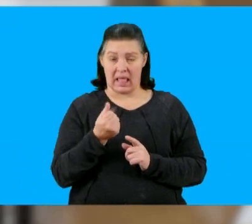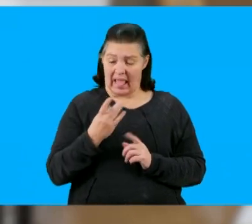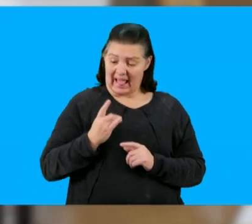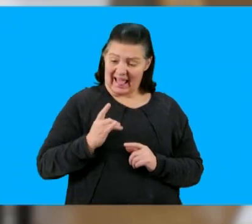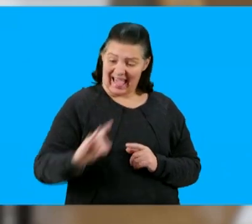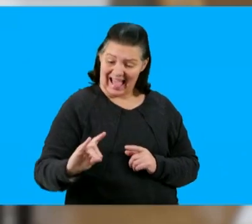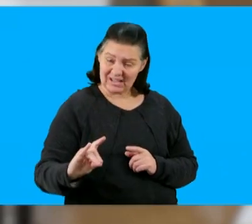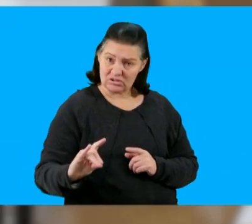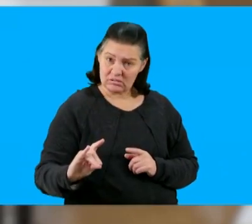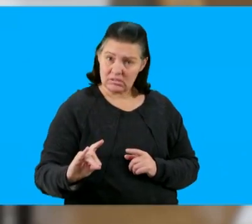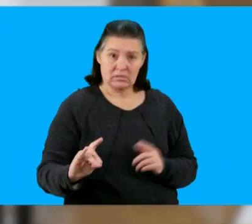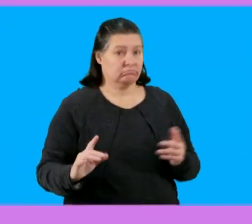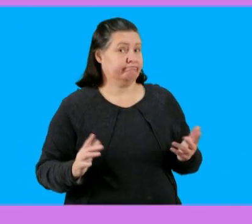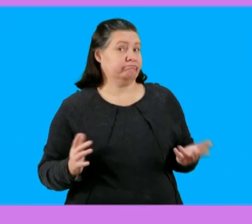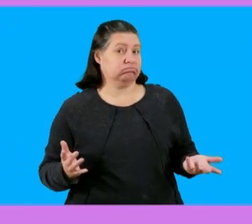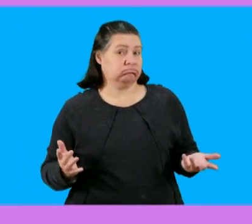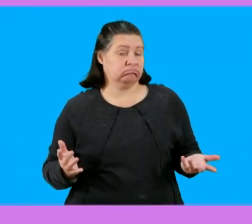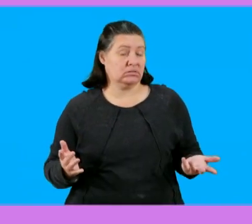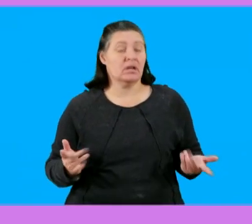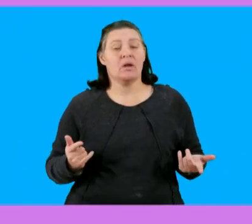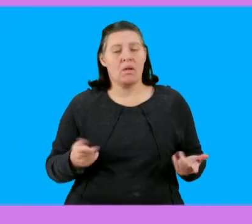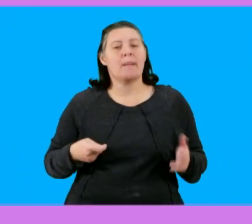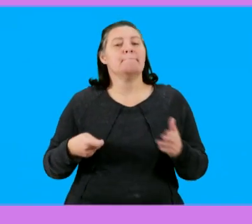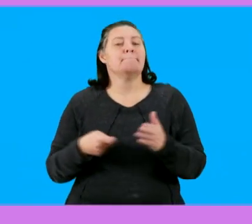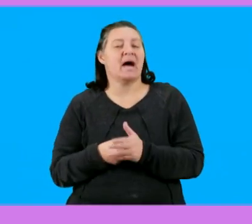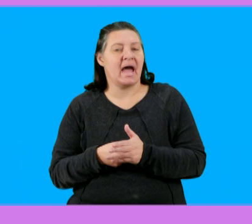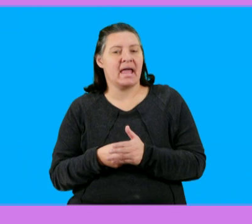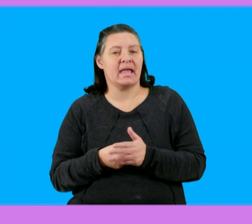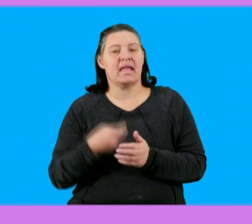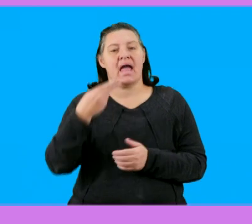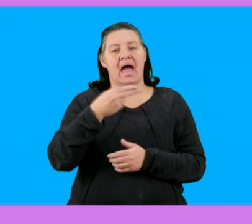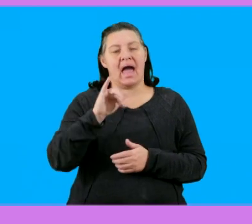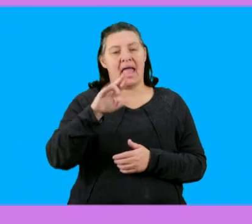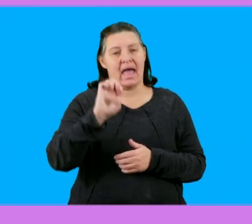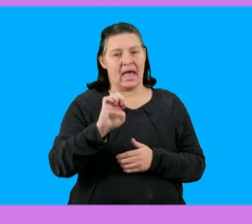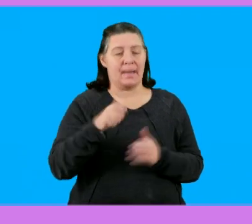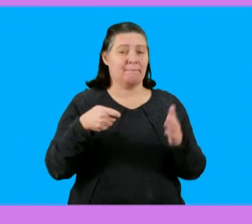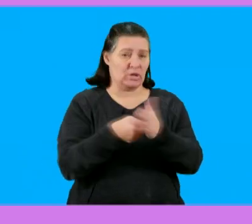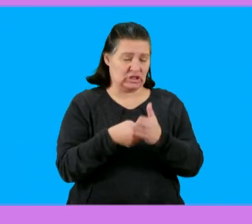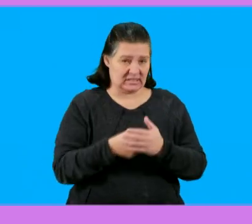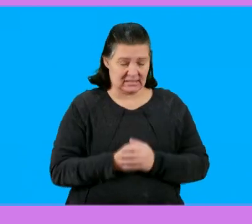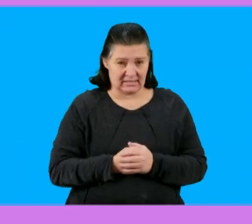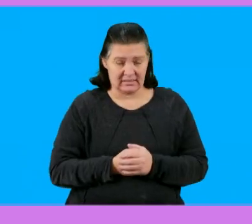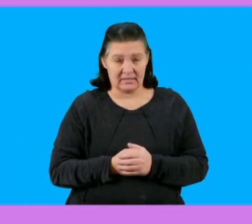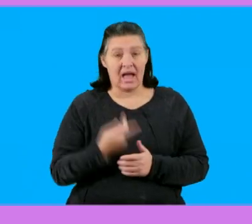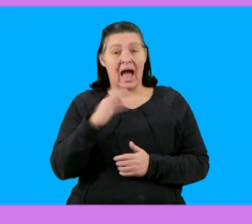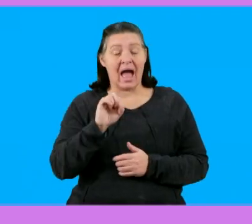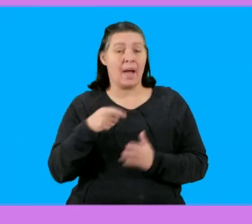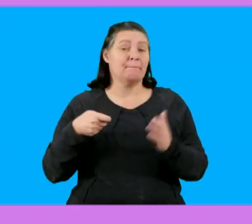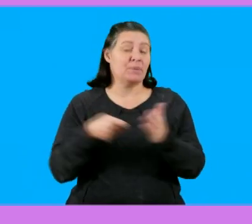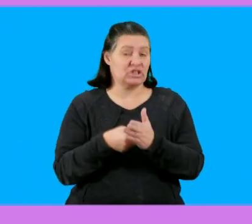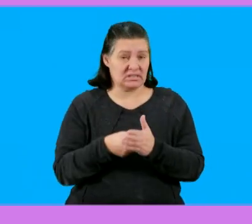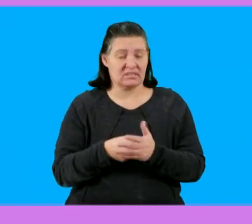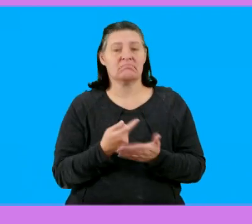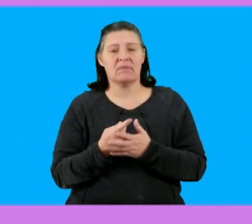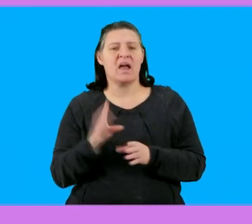enough money to pay cash for these items and will buy these items on a hire purchase deal. All right? The hire